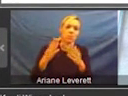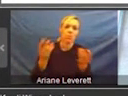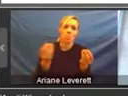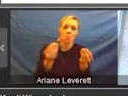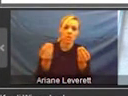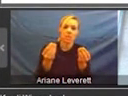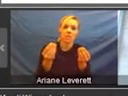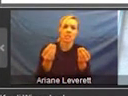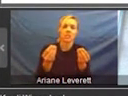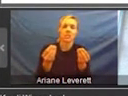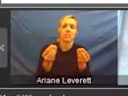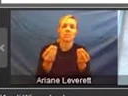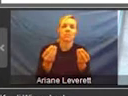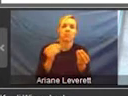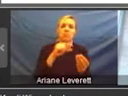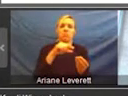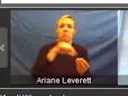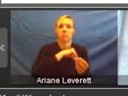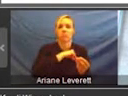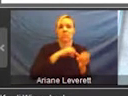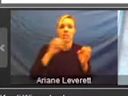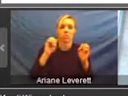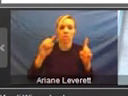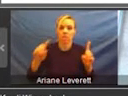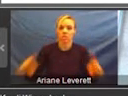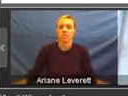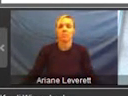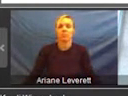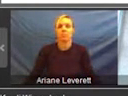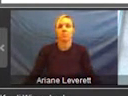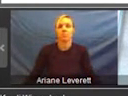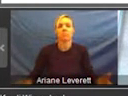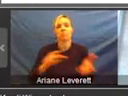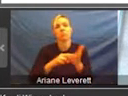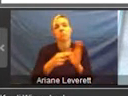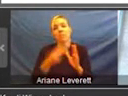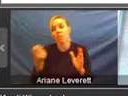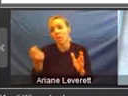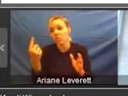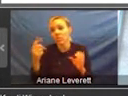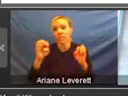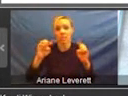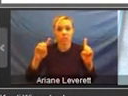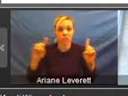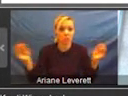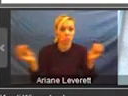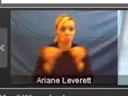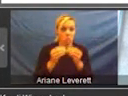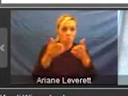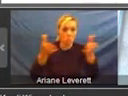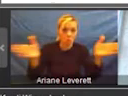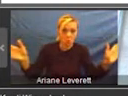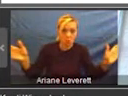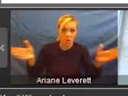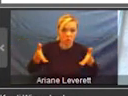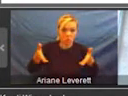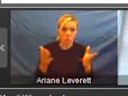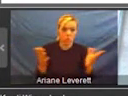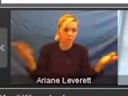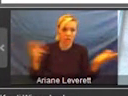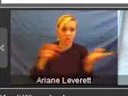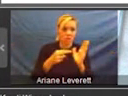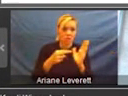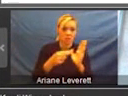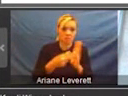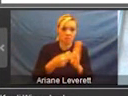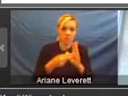already elaborated on. So that means understanding education in the broadest possible way, also to ensure like an inclusive